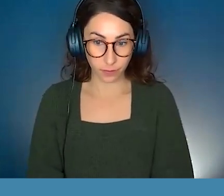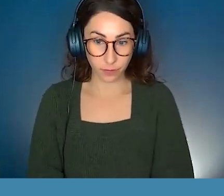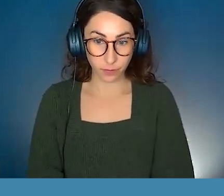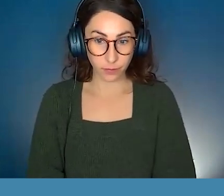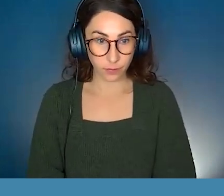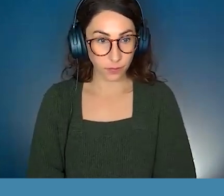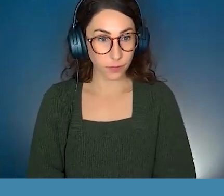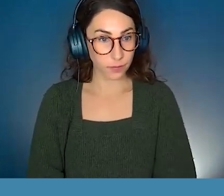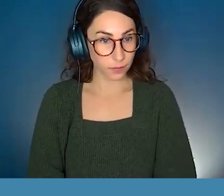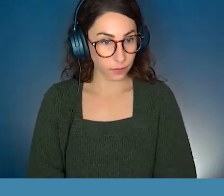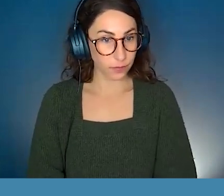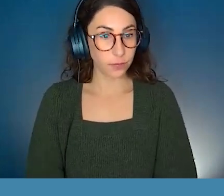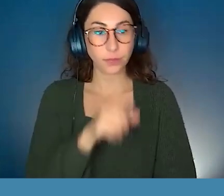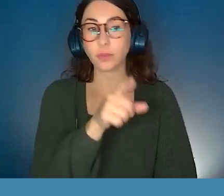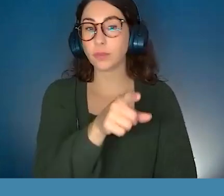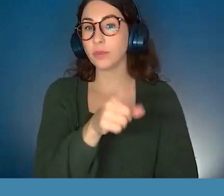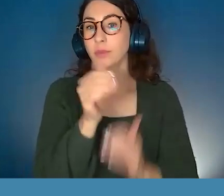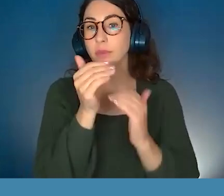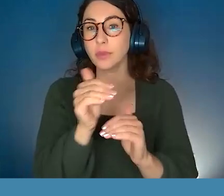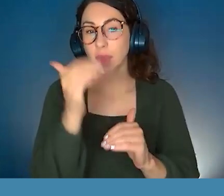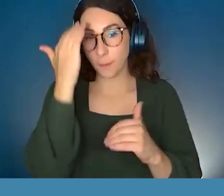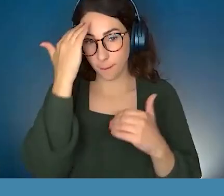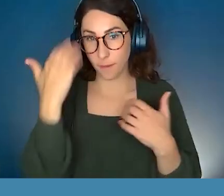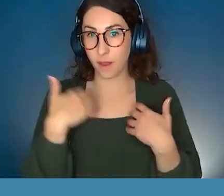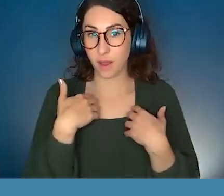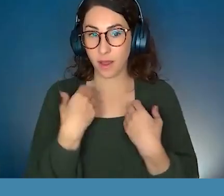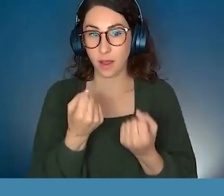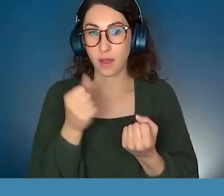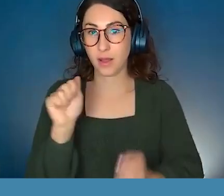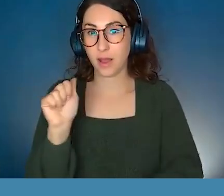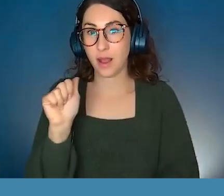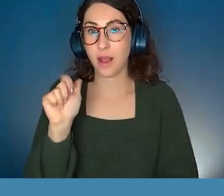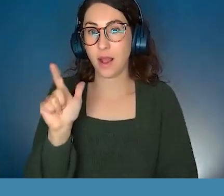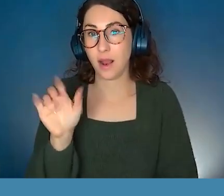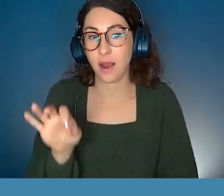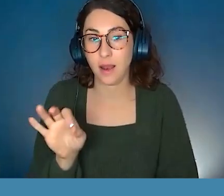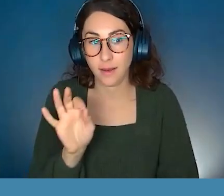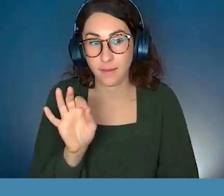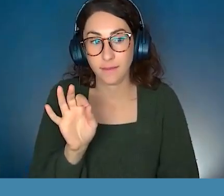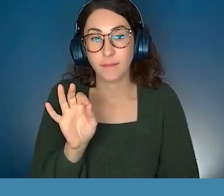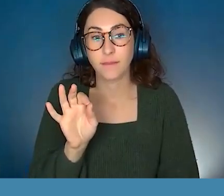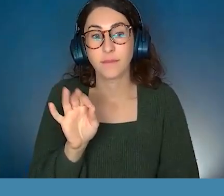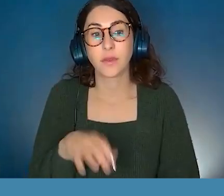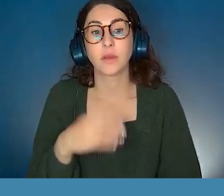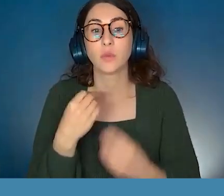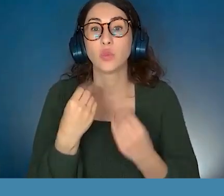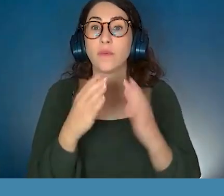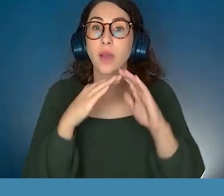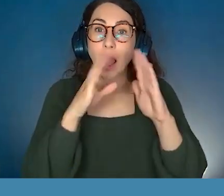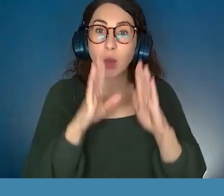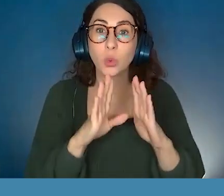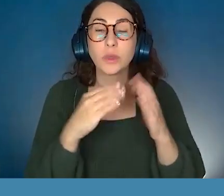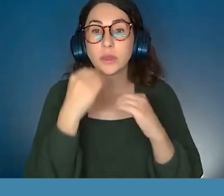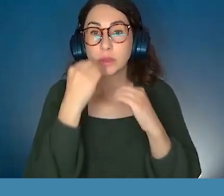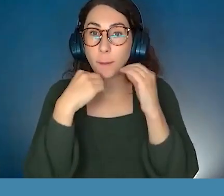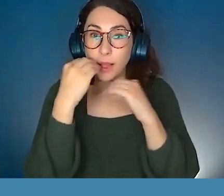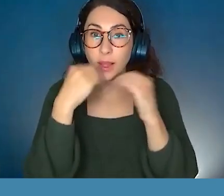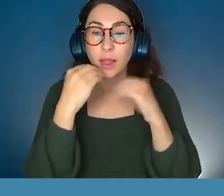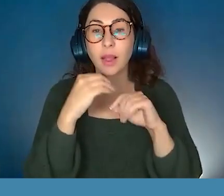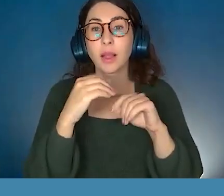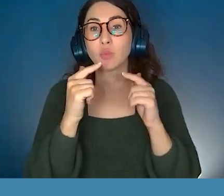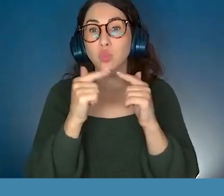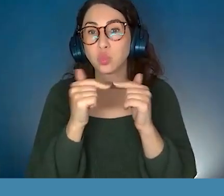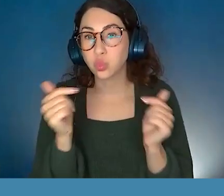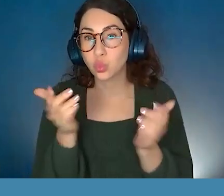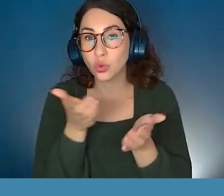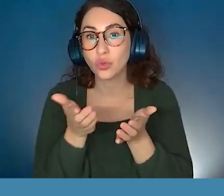Then there's limited mental health. These are residential facilities that provide housing, meals, and other services,